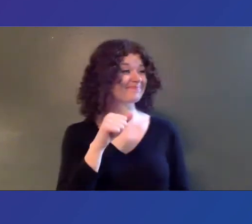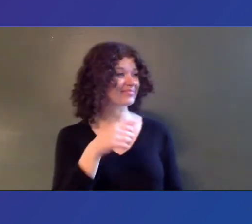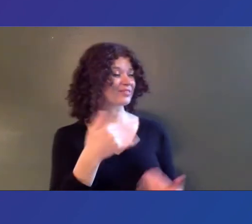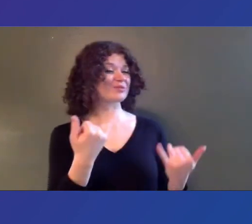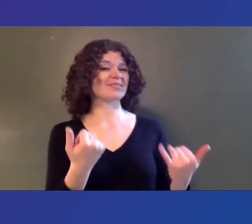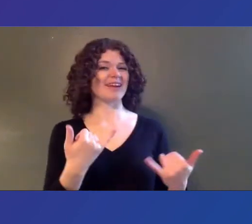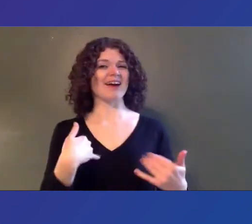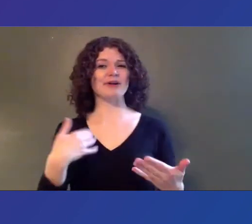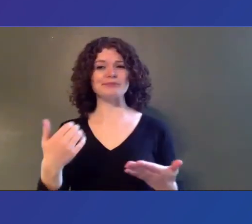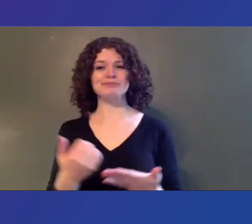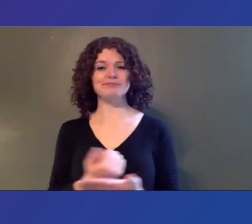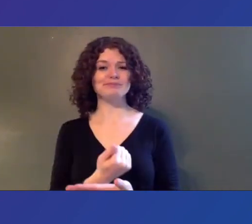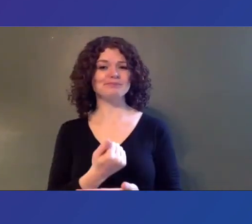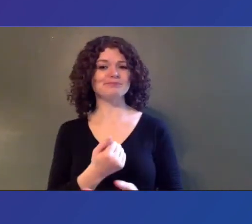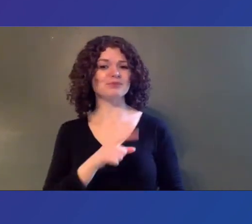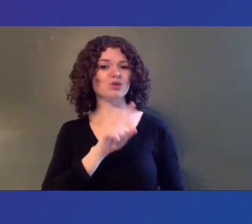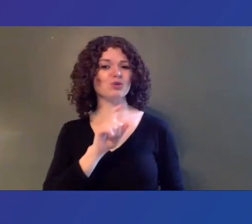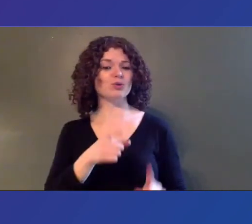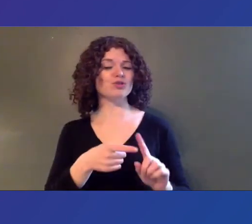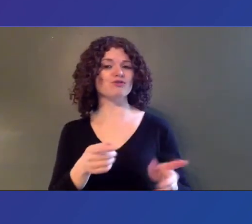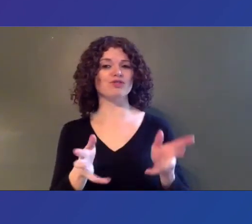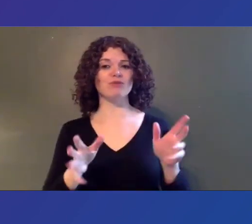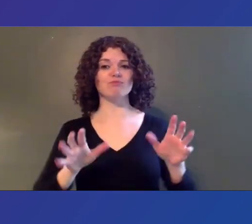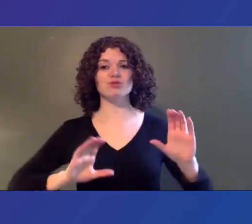So there's a question here.